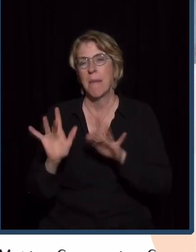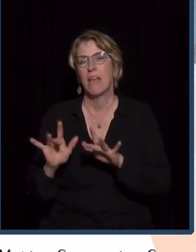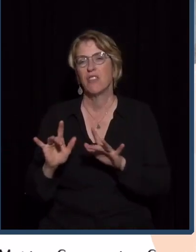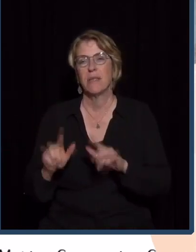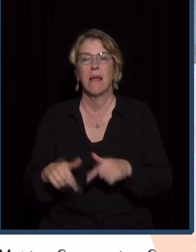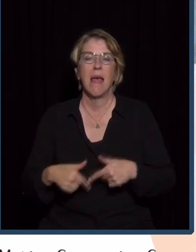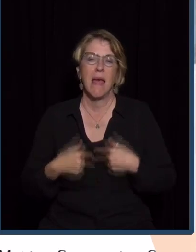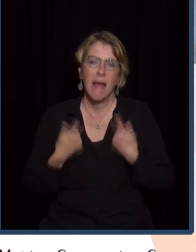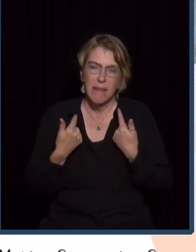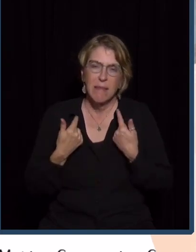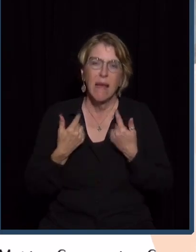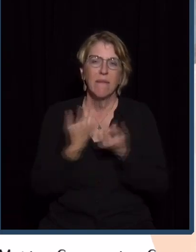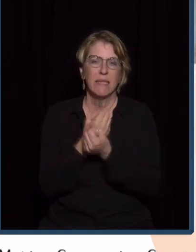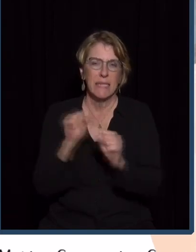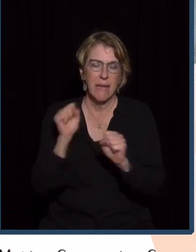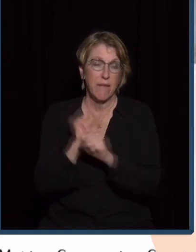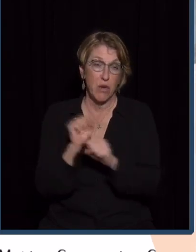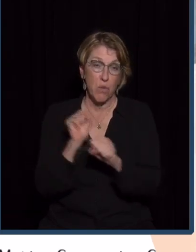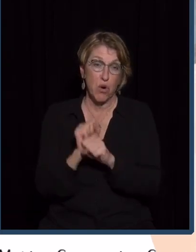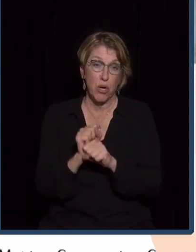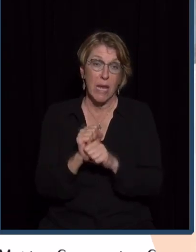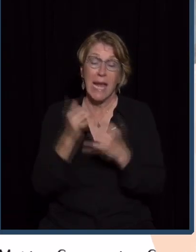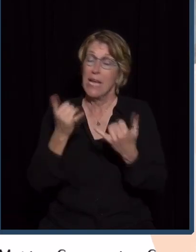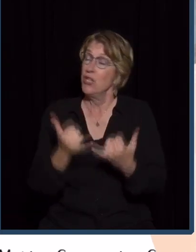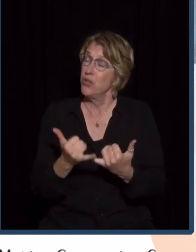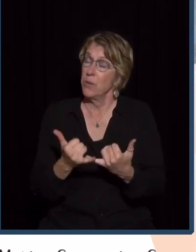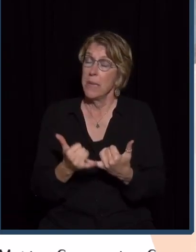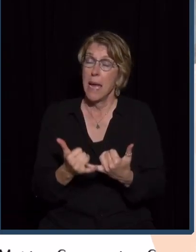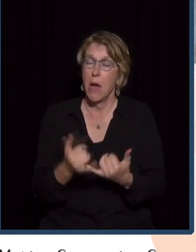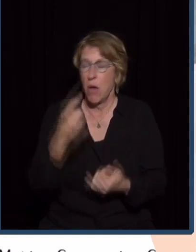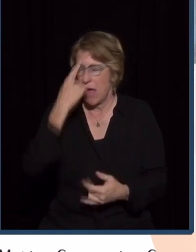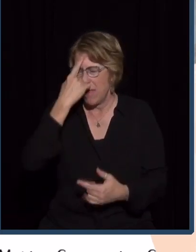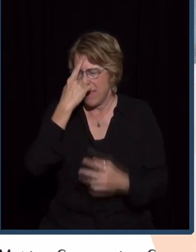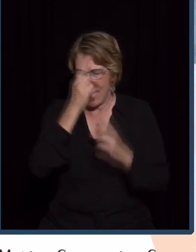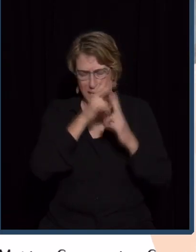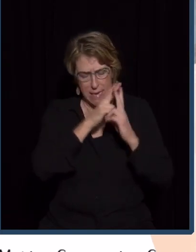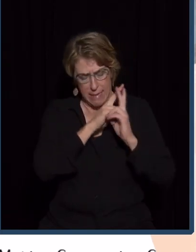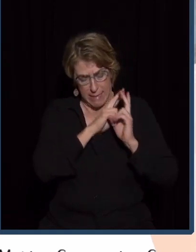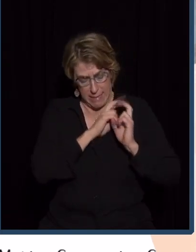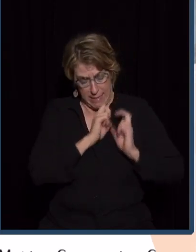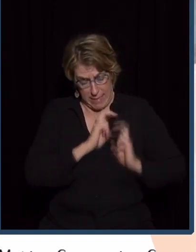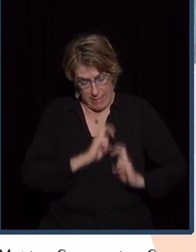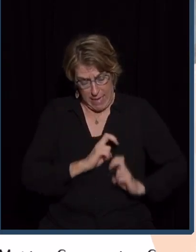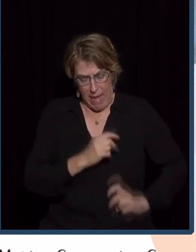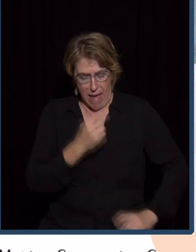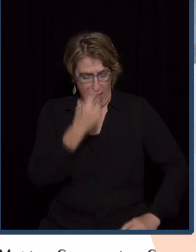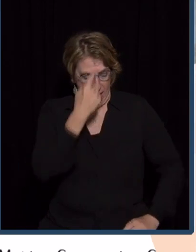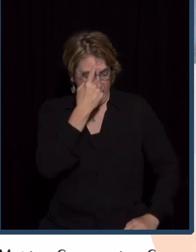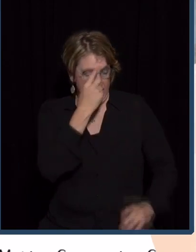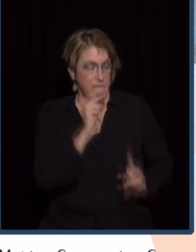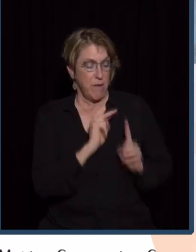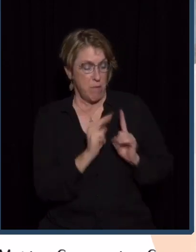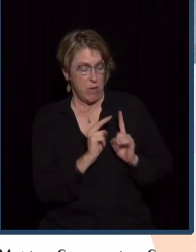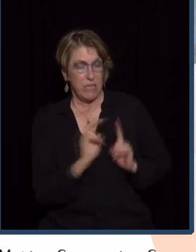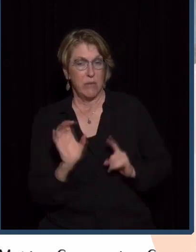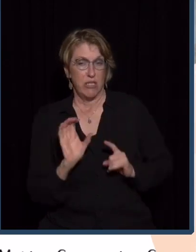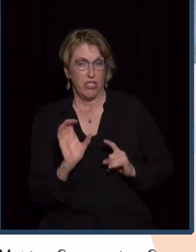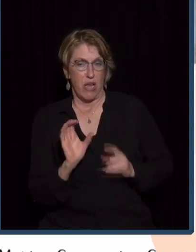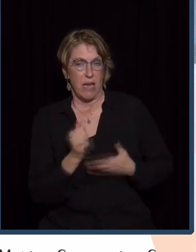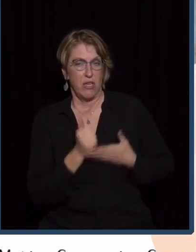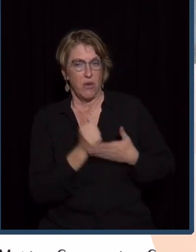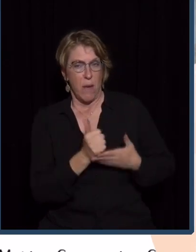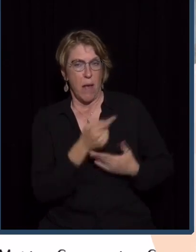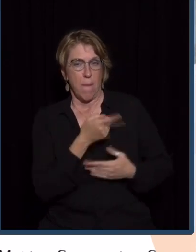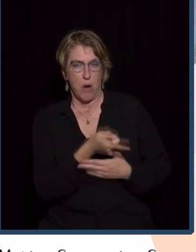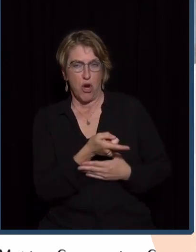tonight. So right now, we're gonna ask you to dig deep and put yourself in Cheyenne's shoes and give what you can to help others just like her.